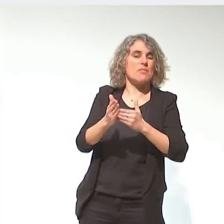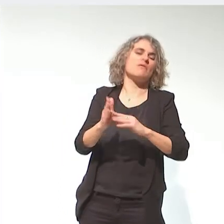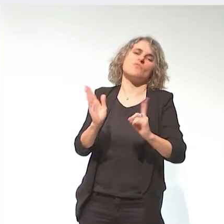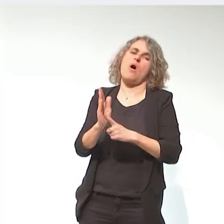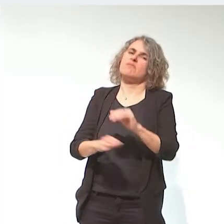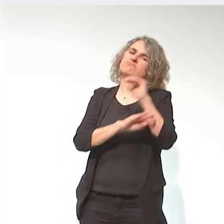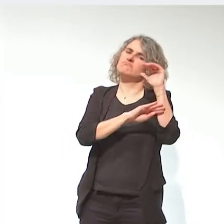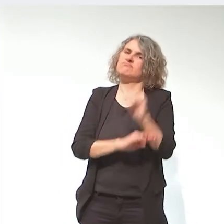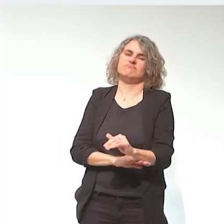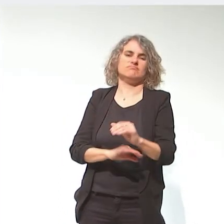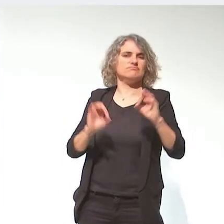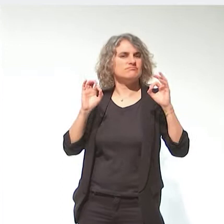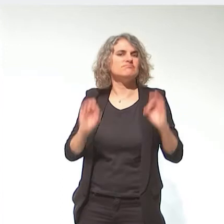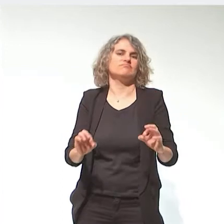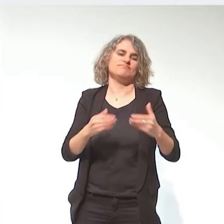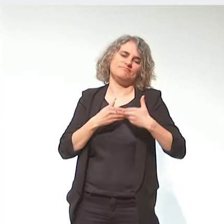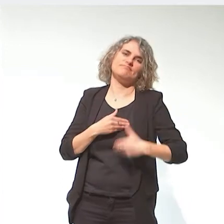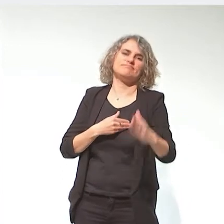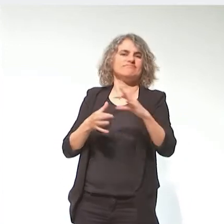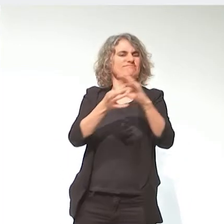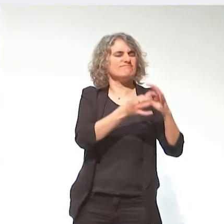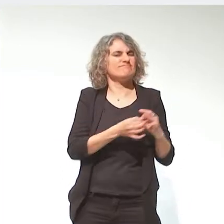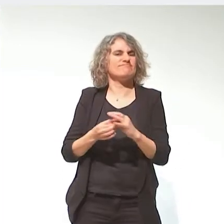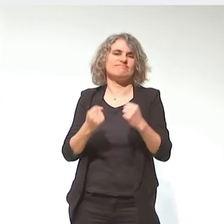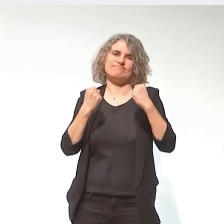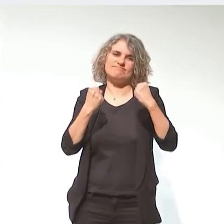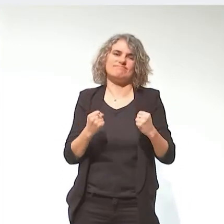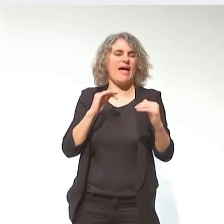of equality. I thank you.